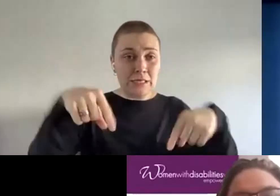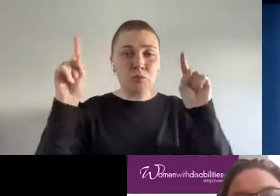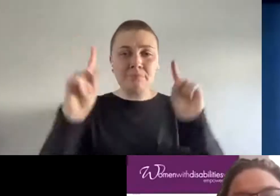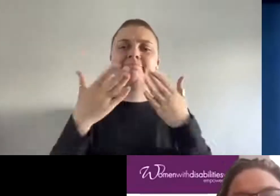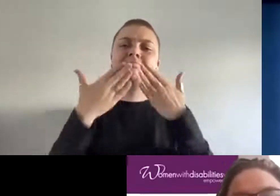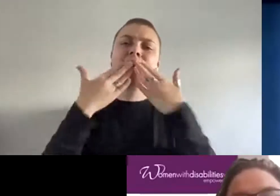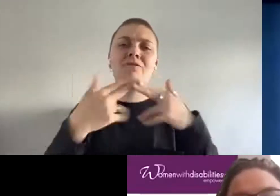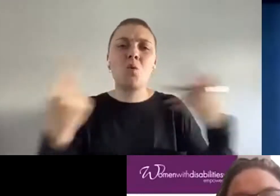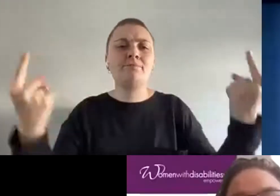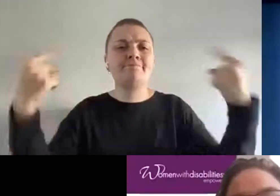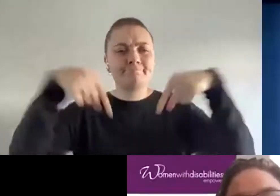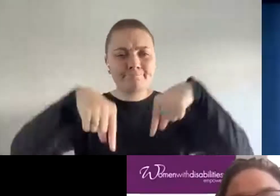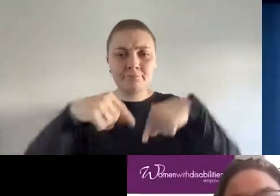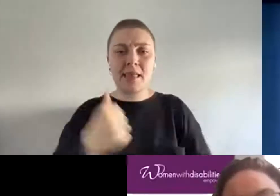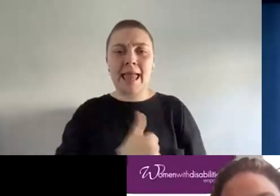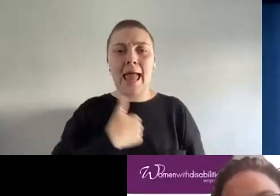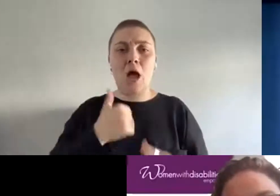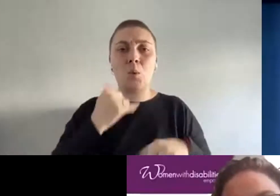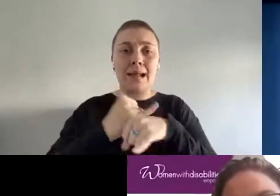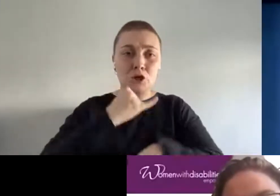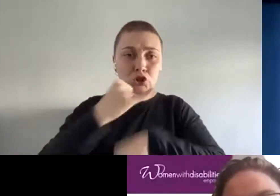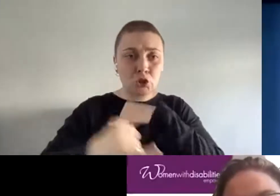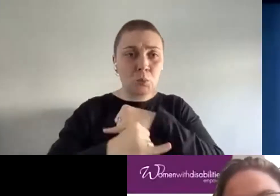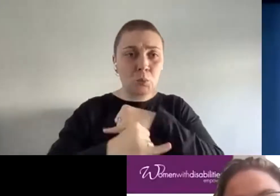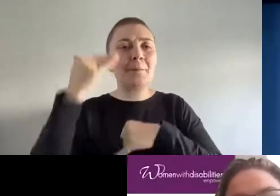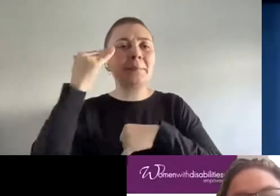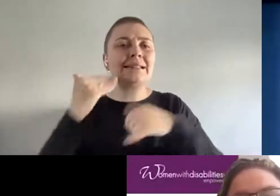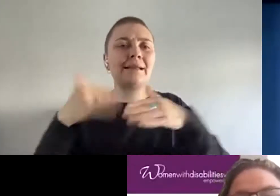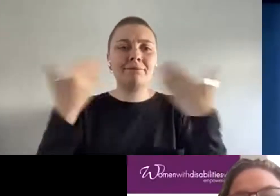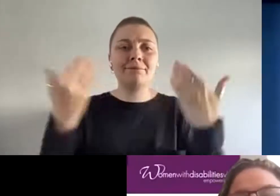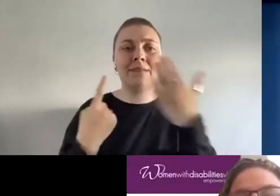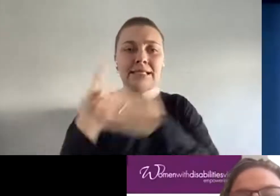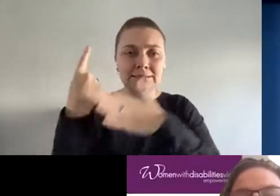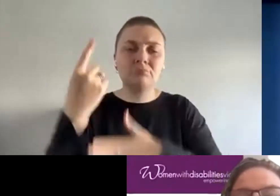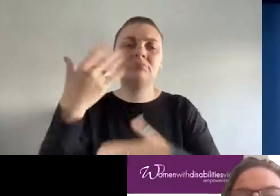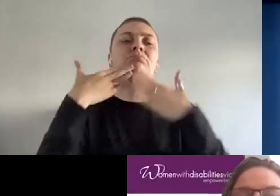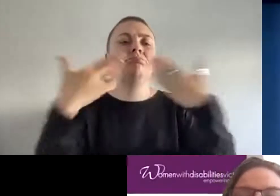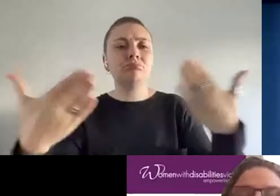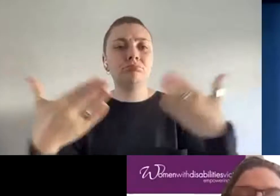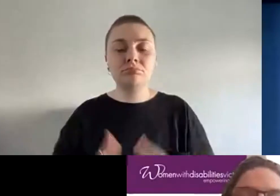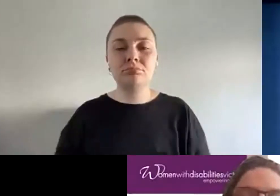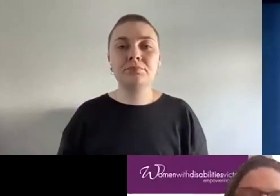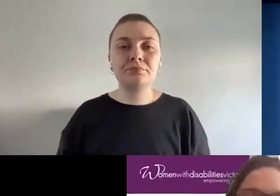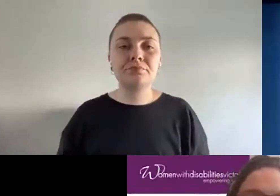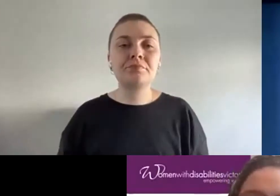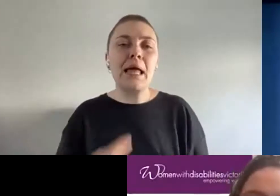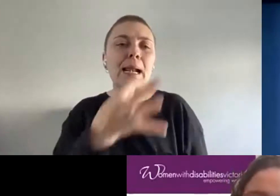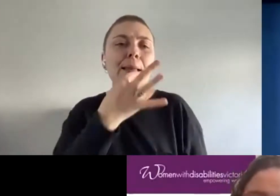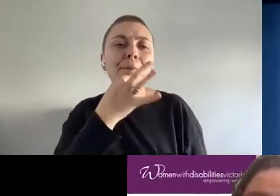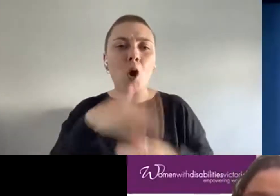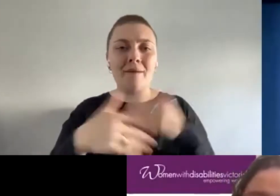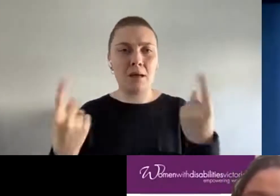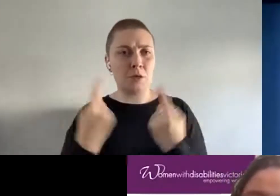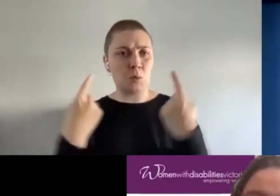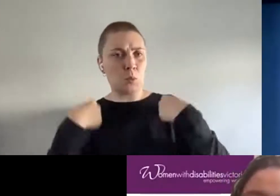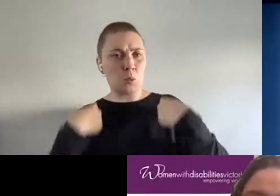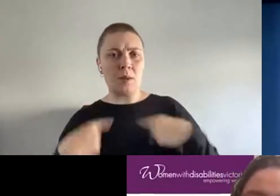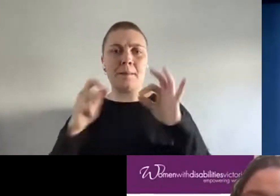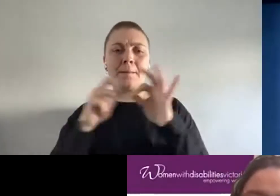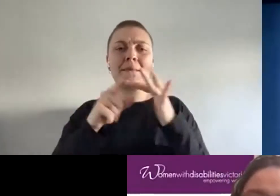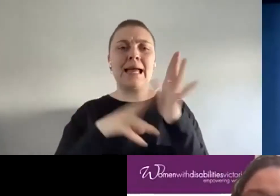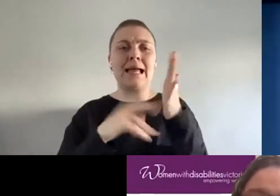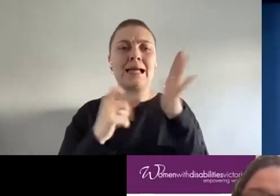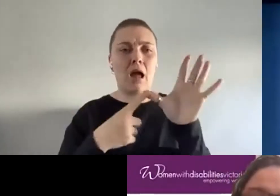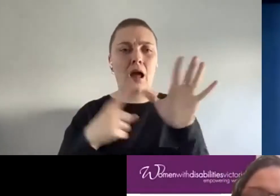coming along to our International Women's Day event. Just a little bit more about myself. So I'm Bianca Evans. I'm the